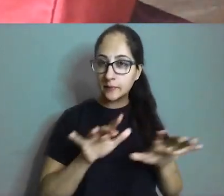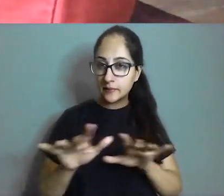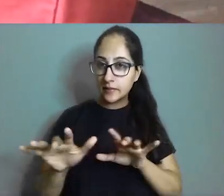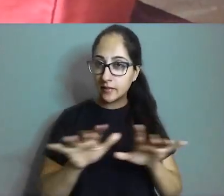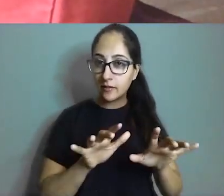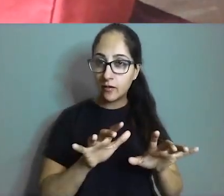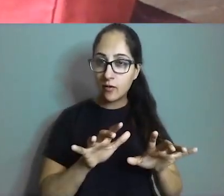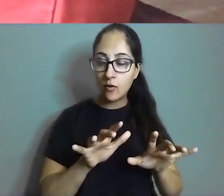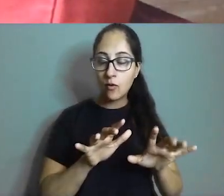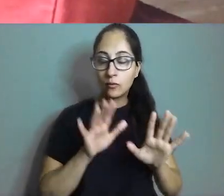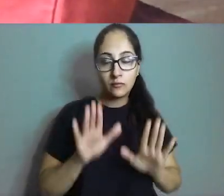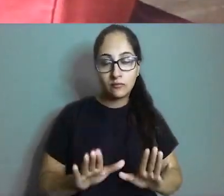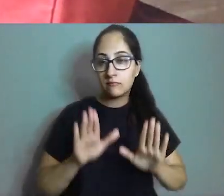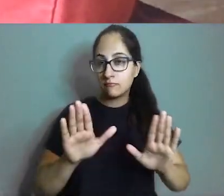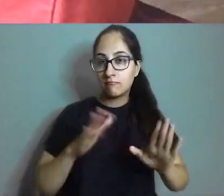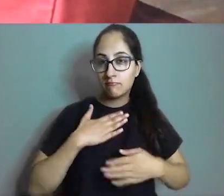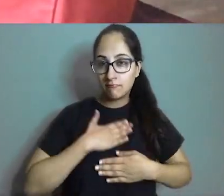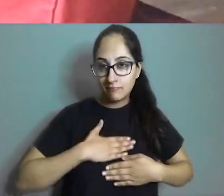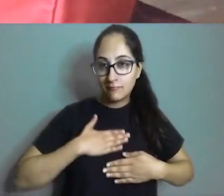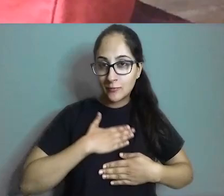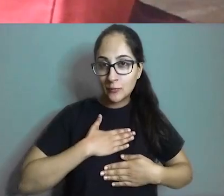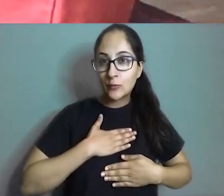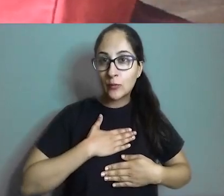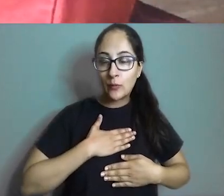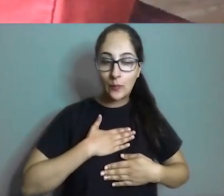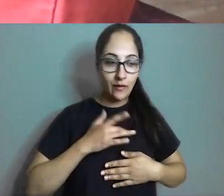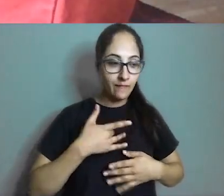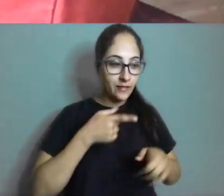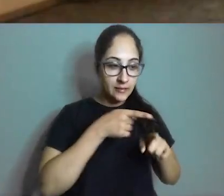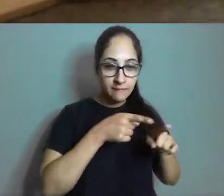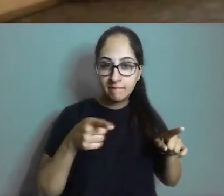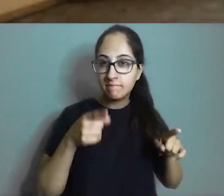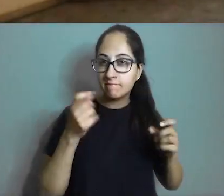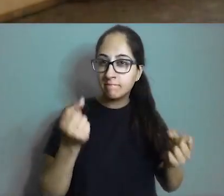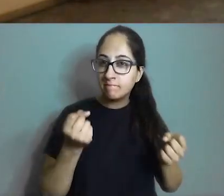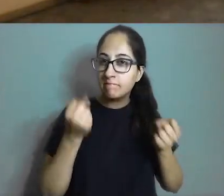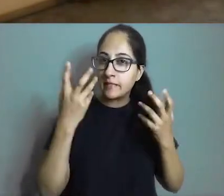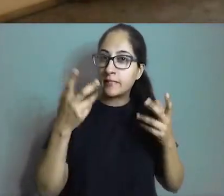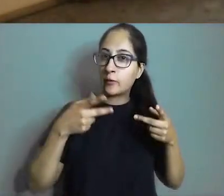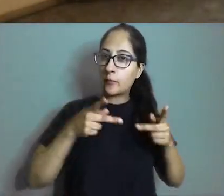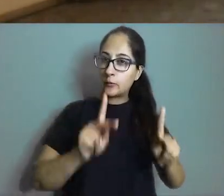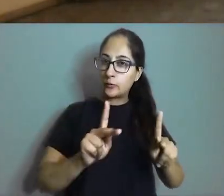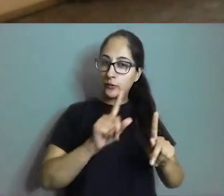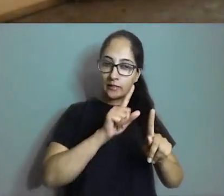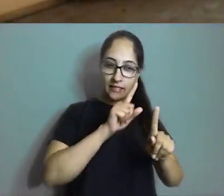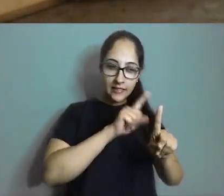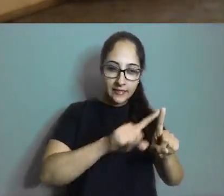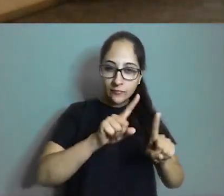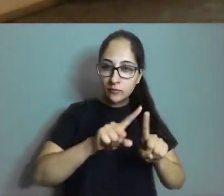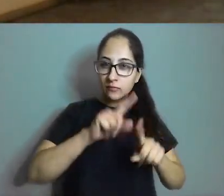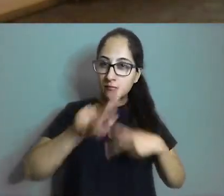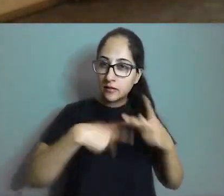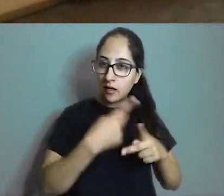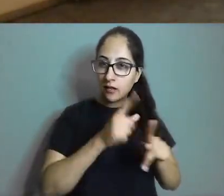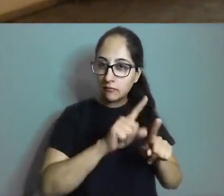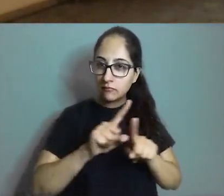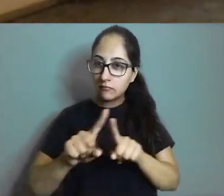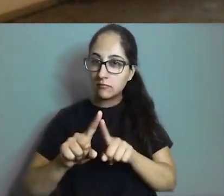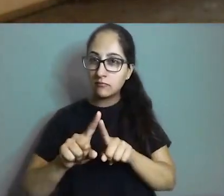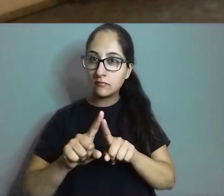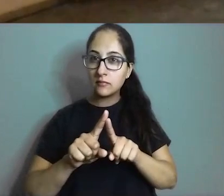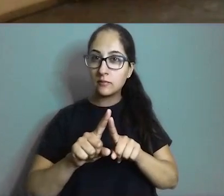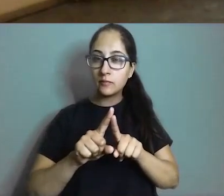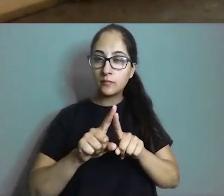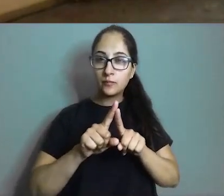piano both, and just piano as an instrument of incredible musical capacity, potential. They both have